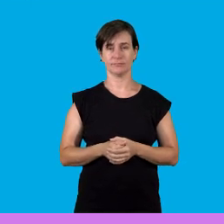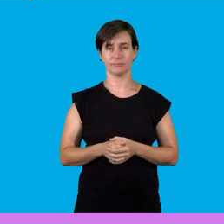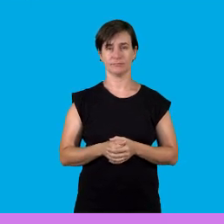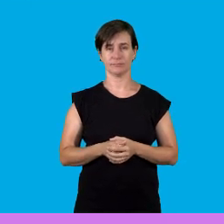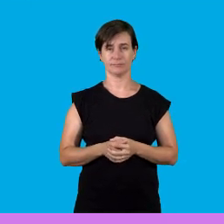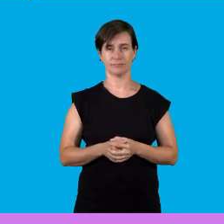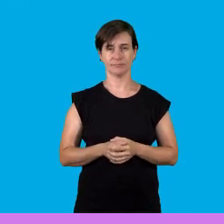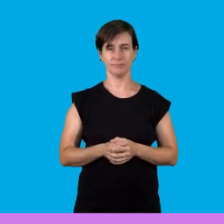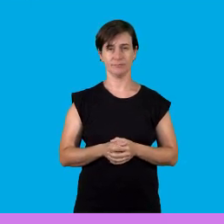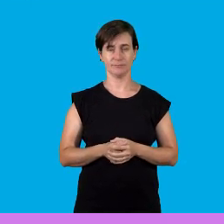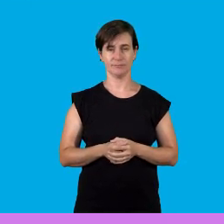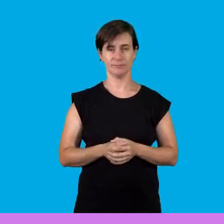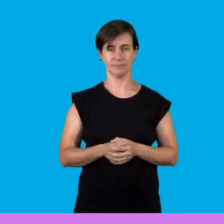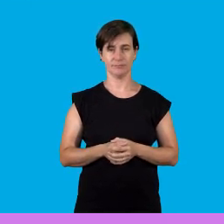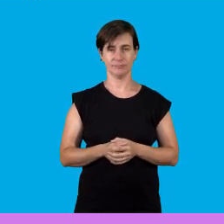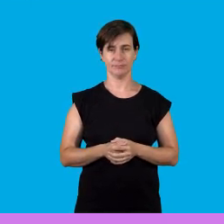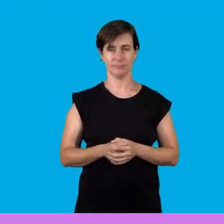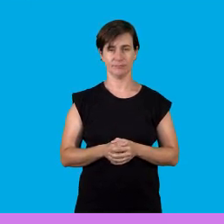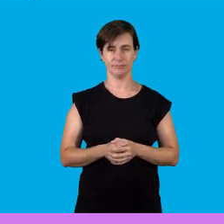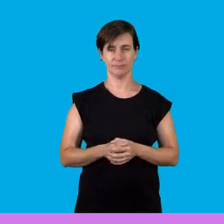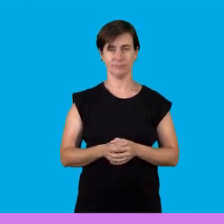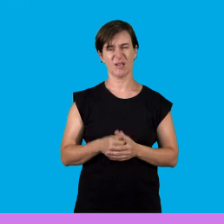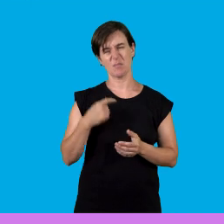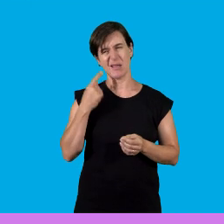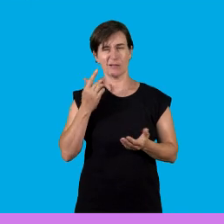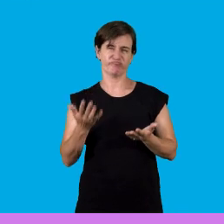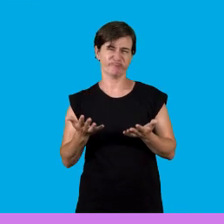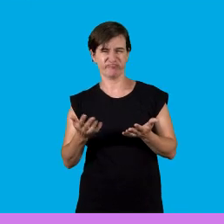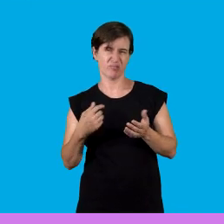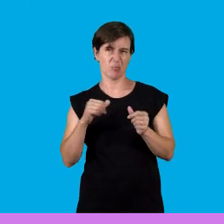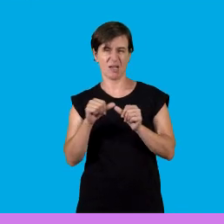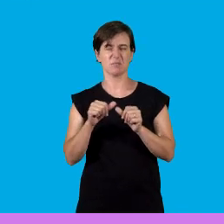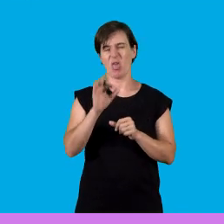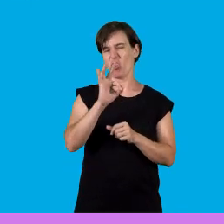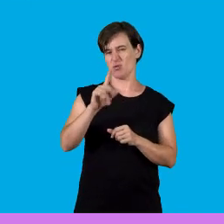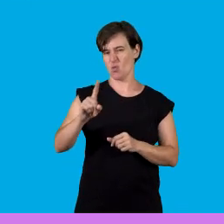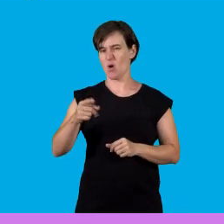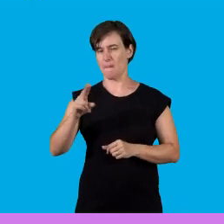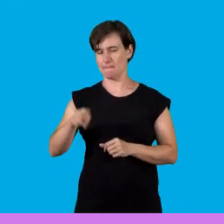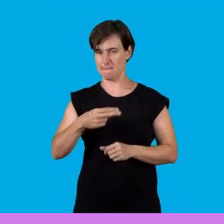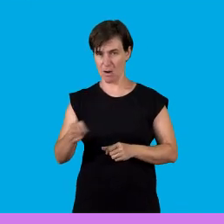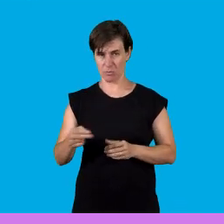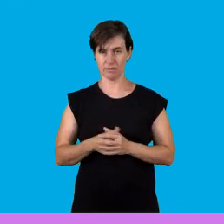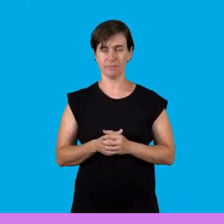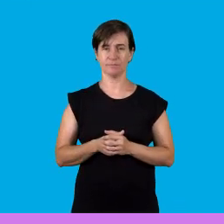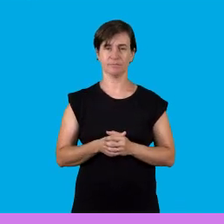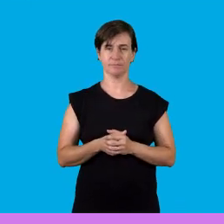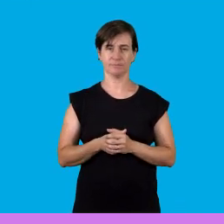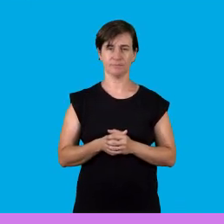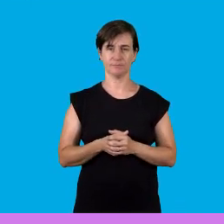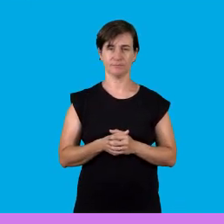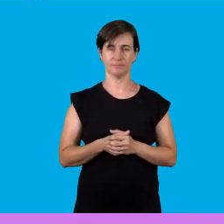to see at which point it will be for my pounds. So more or less I estimated it to be 31